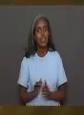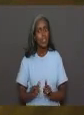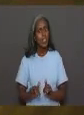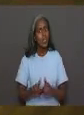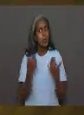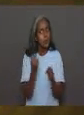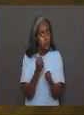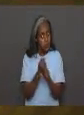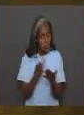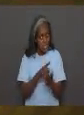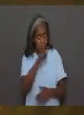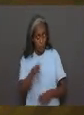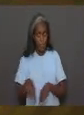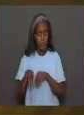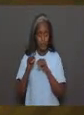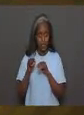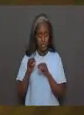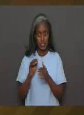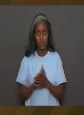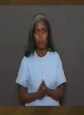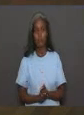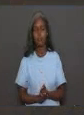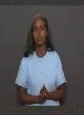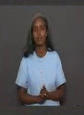How did you do with this problem, students?